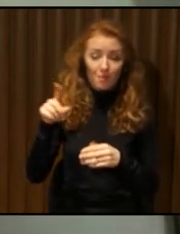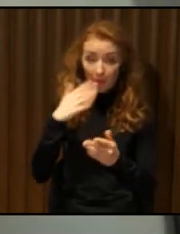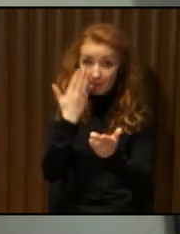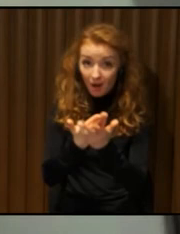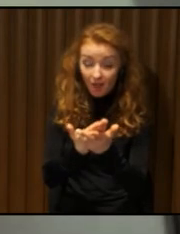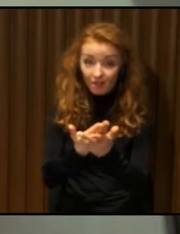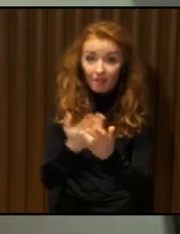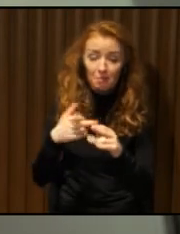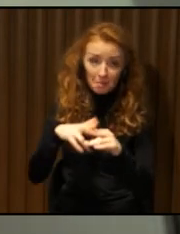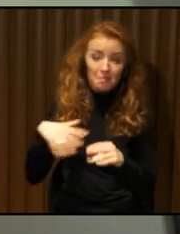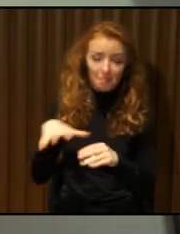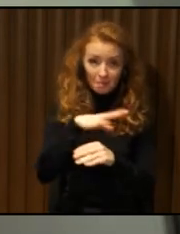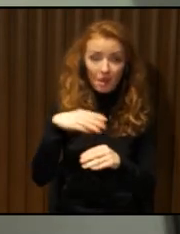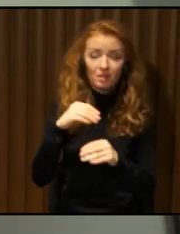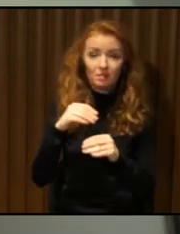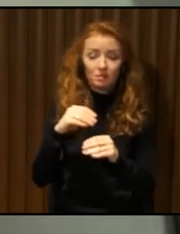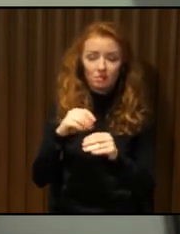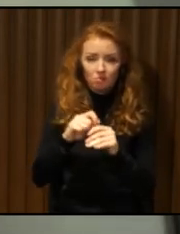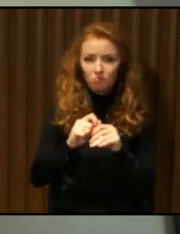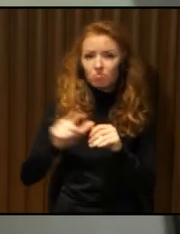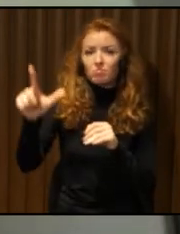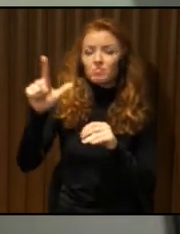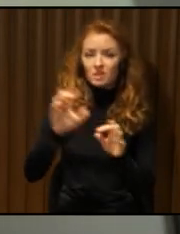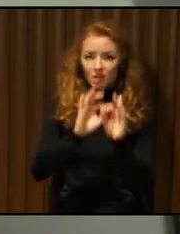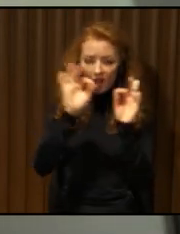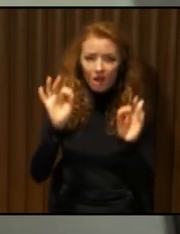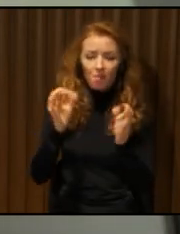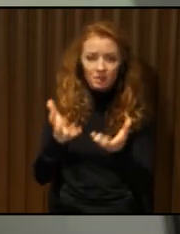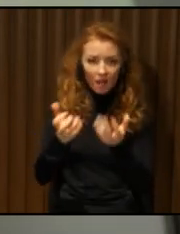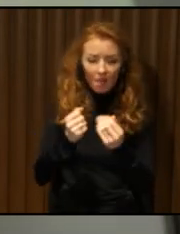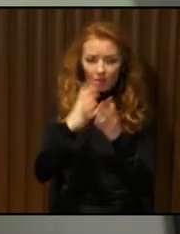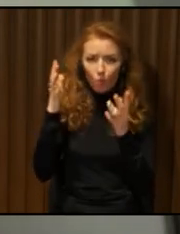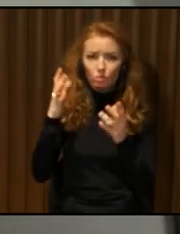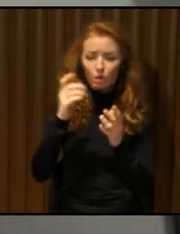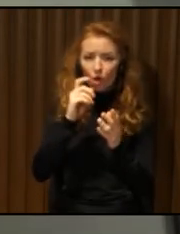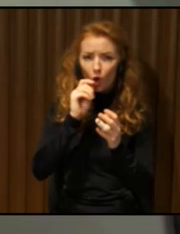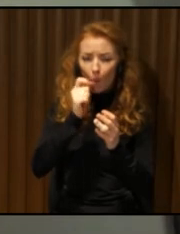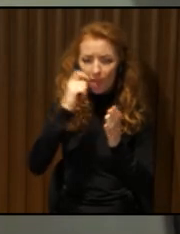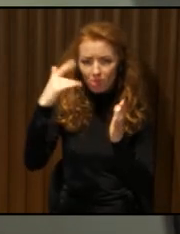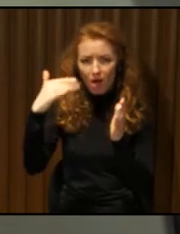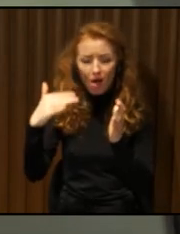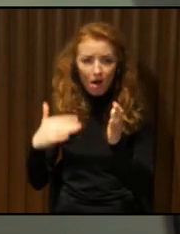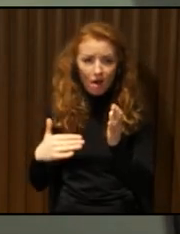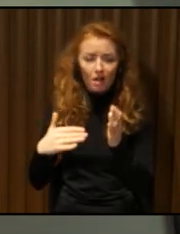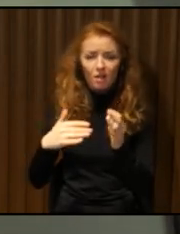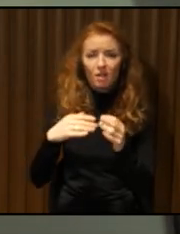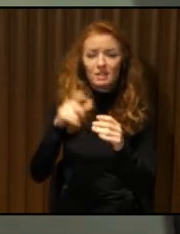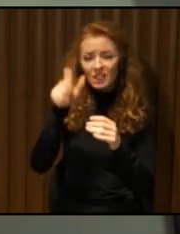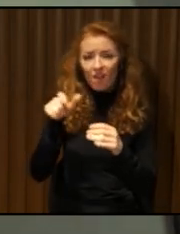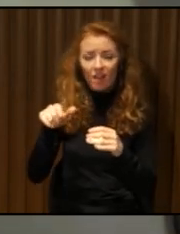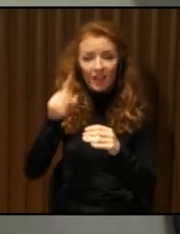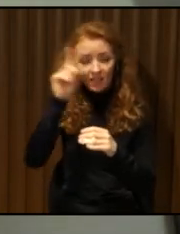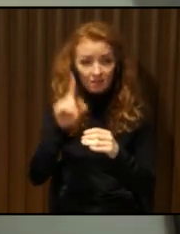people all over the world and in Israel that suffer from disabilities about the emotional side of the project that